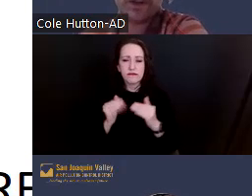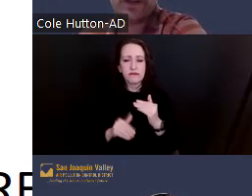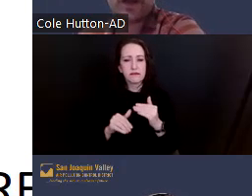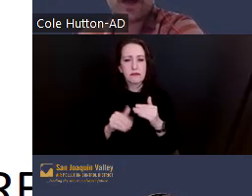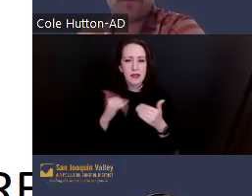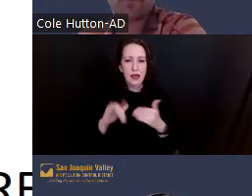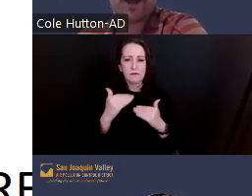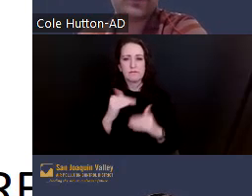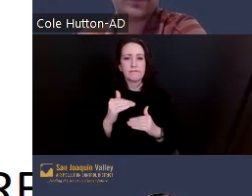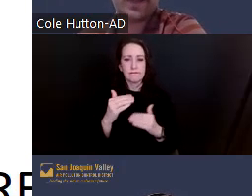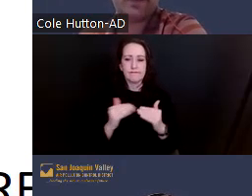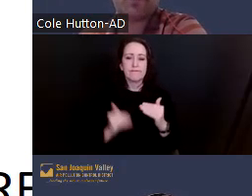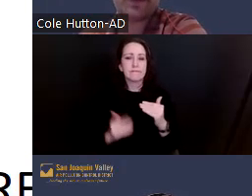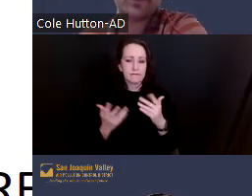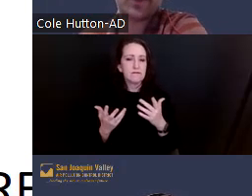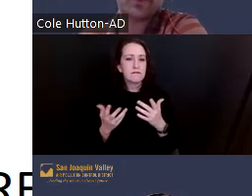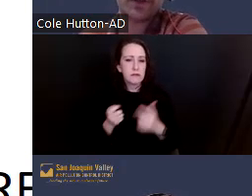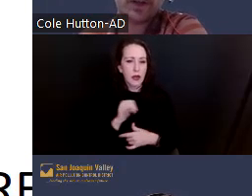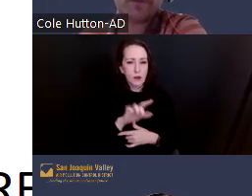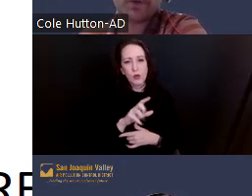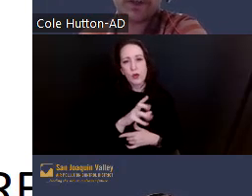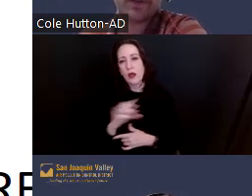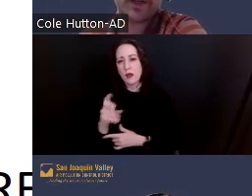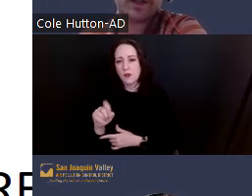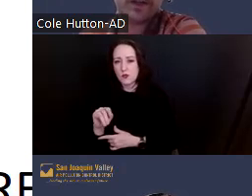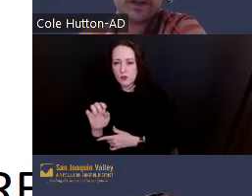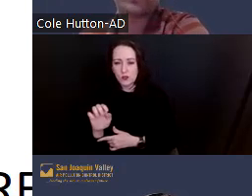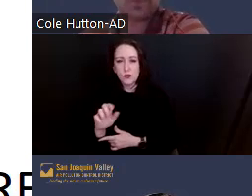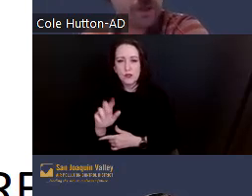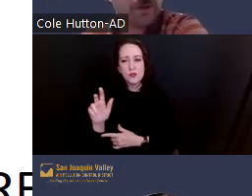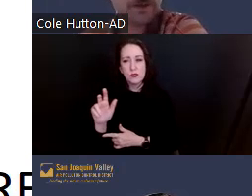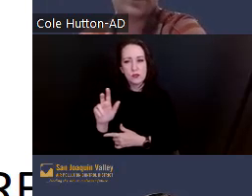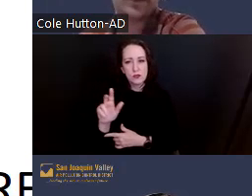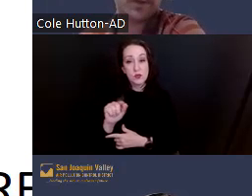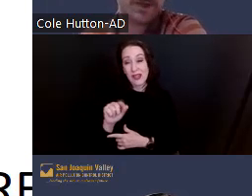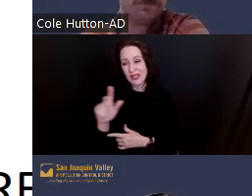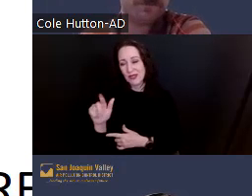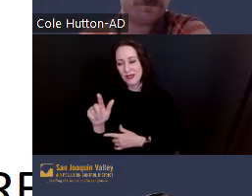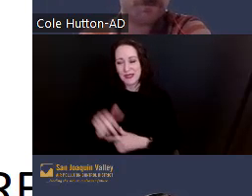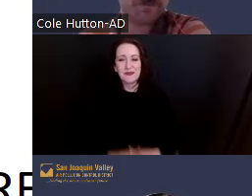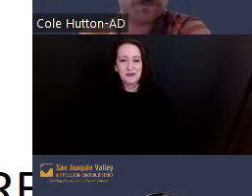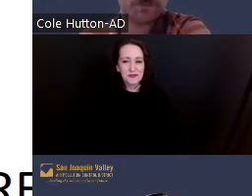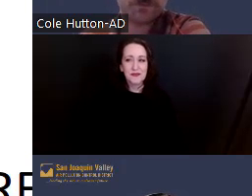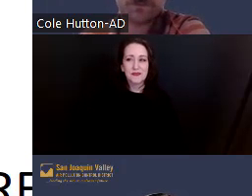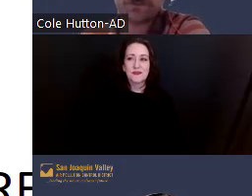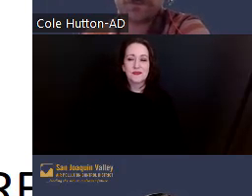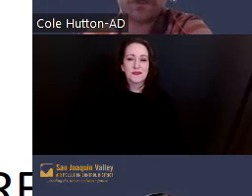threshold throughout April and June of 2023, excuse me.